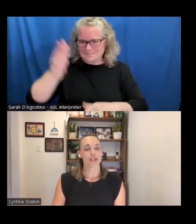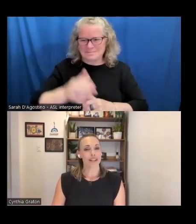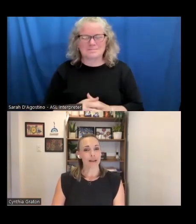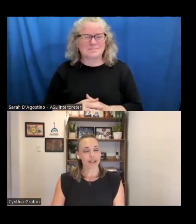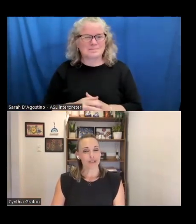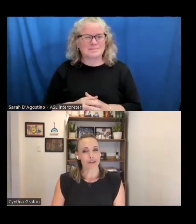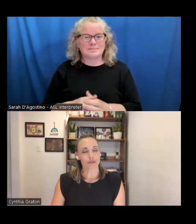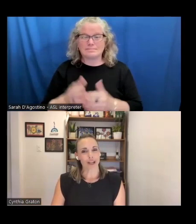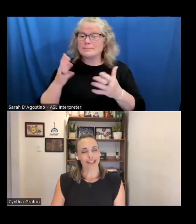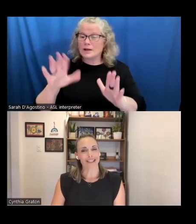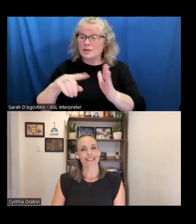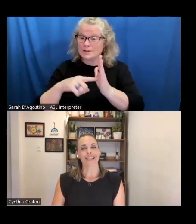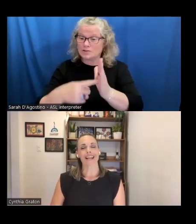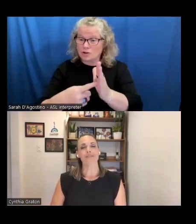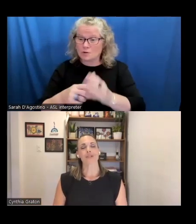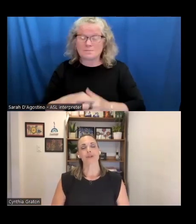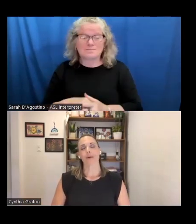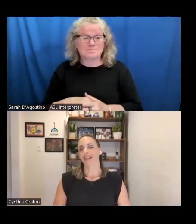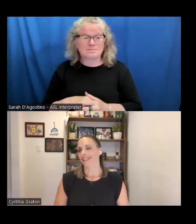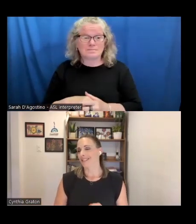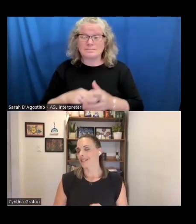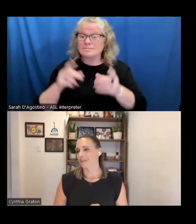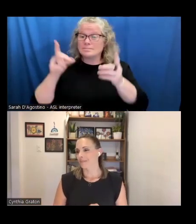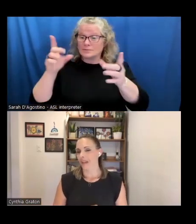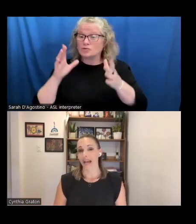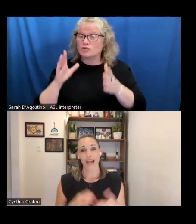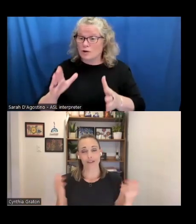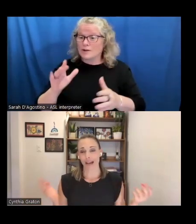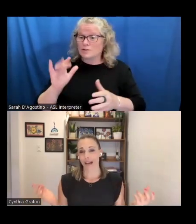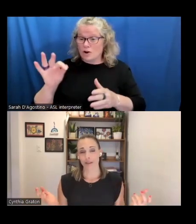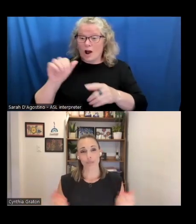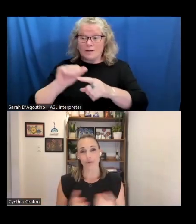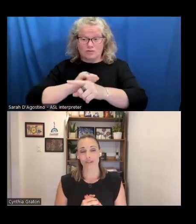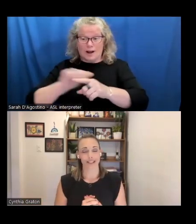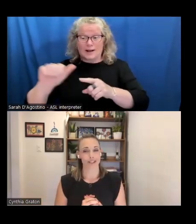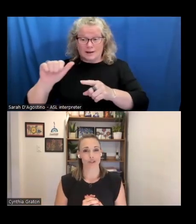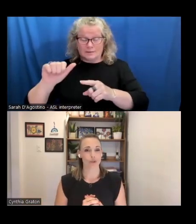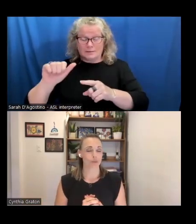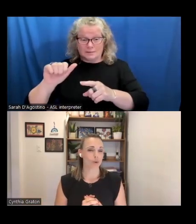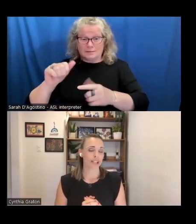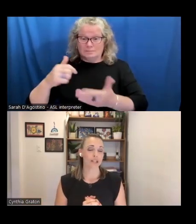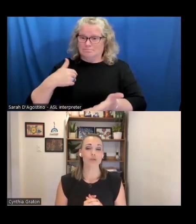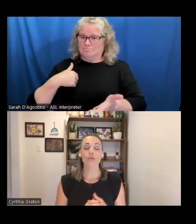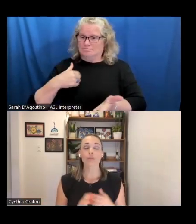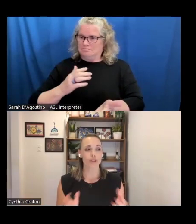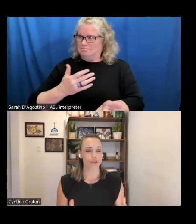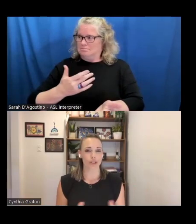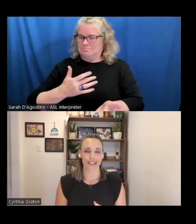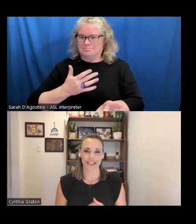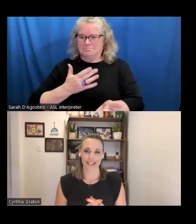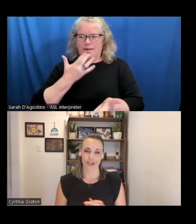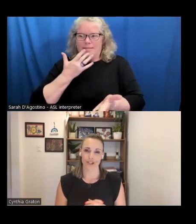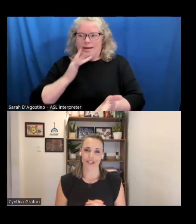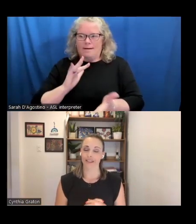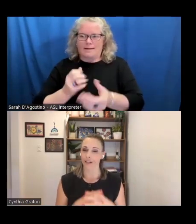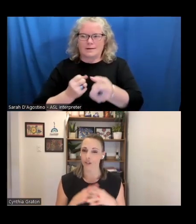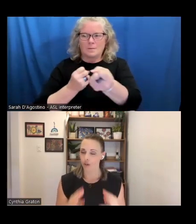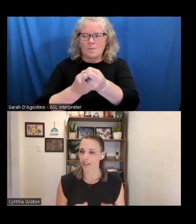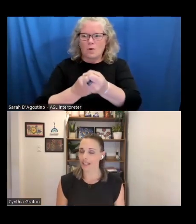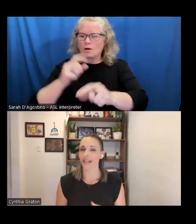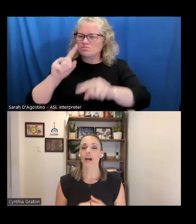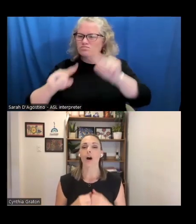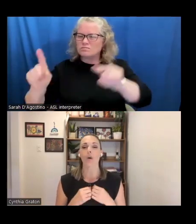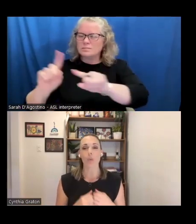So as the director of trainings at Lives in the Balance, I have had the privilege of supporting numerous organizations in